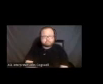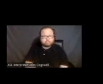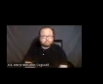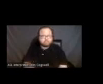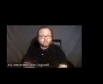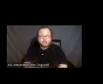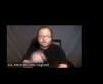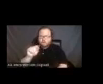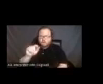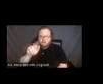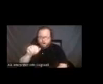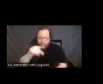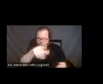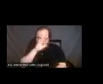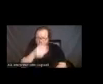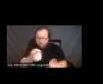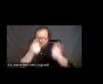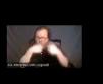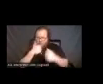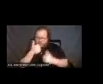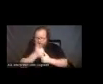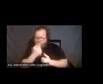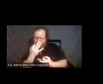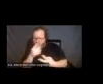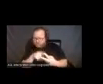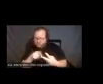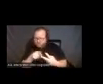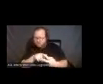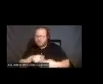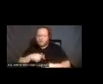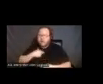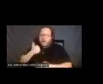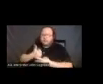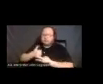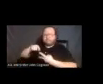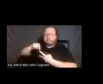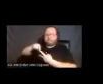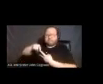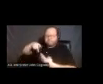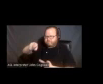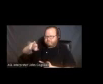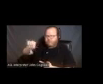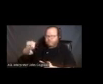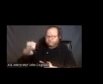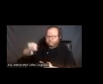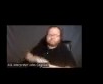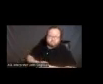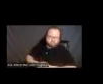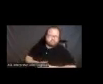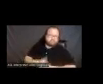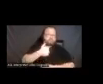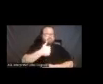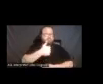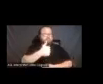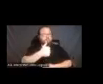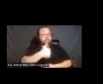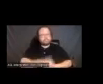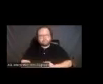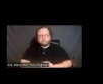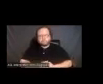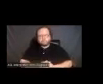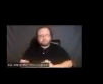Tana, will you come and help at one of them? I will help with the Paris one. Paris, okay, great.